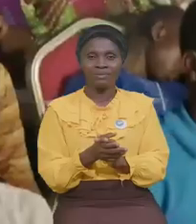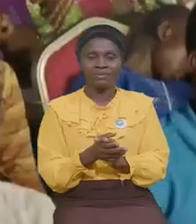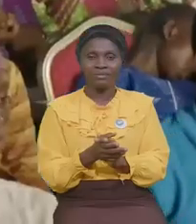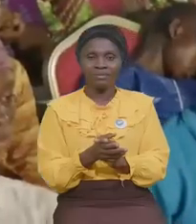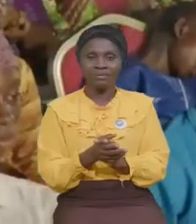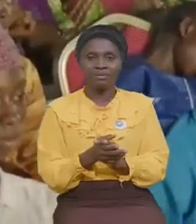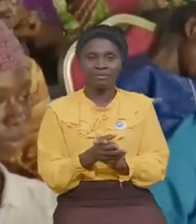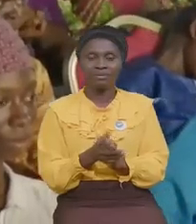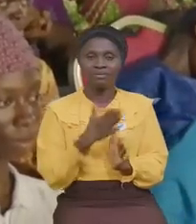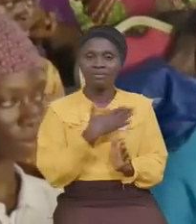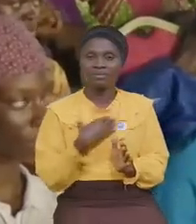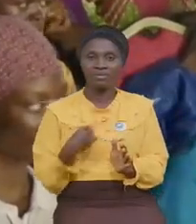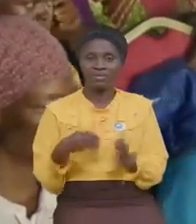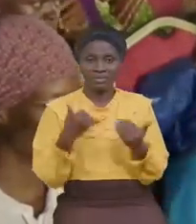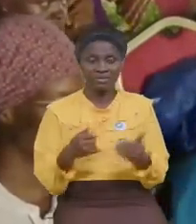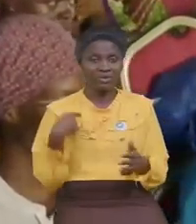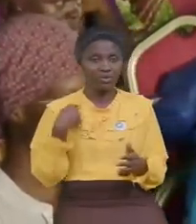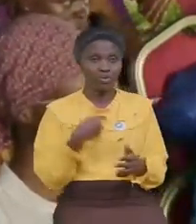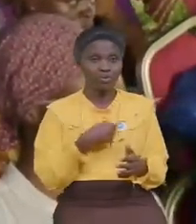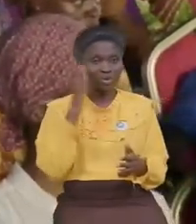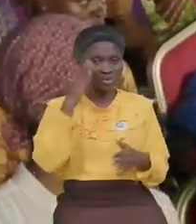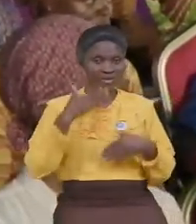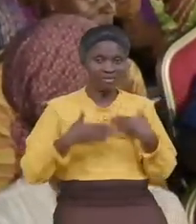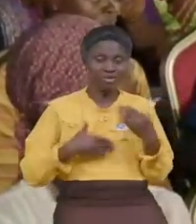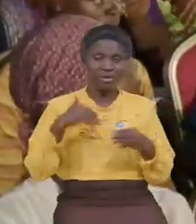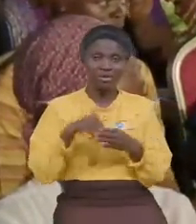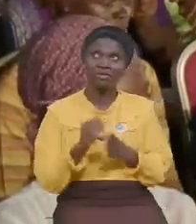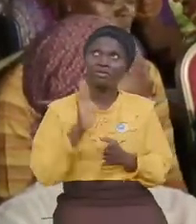And now we shall rejoice in his salvation.